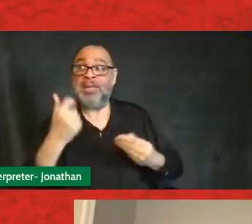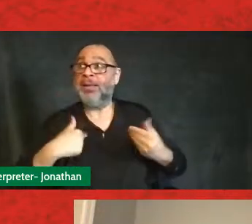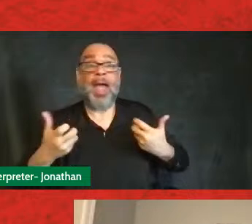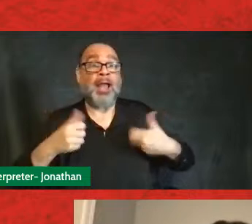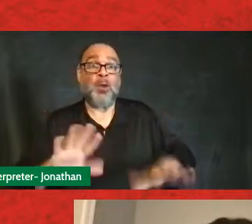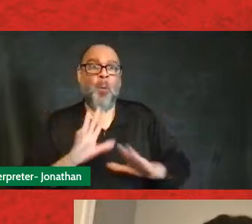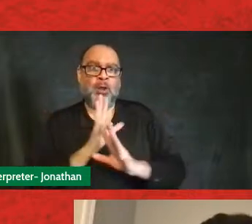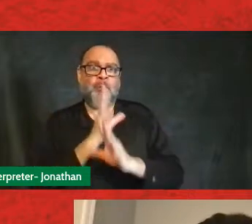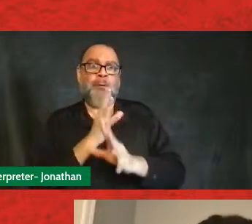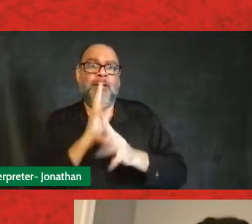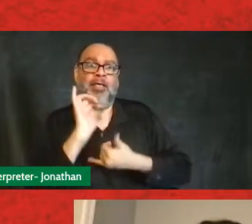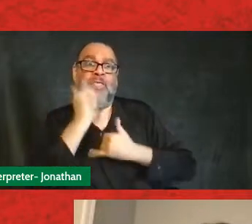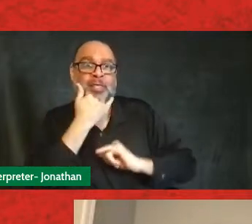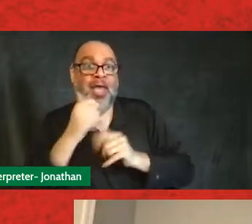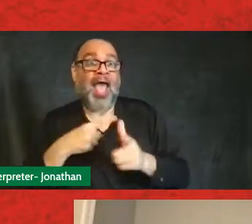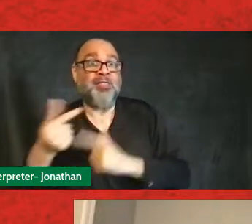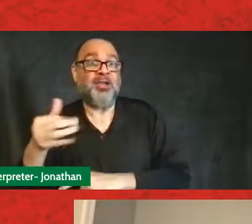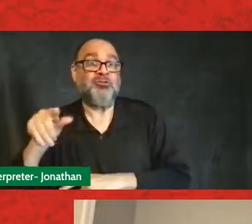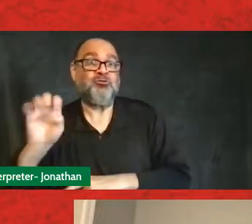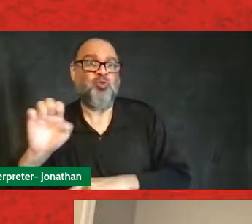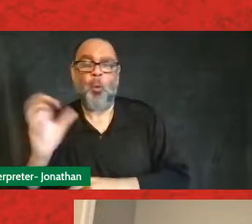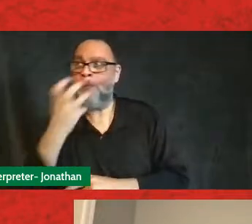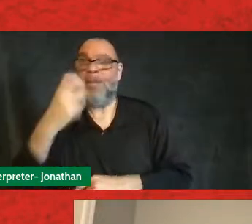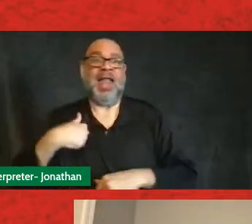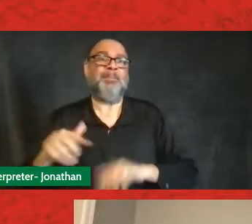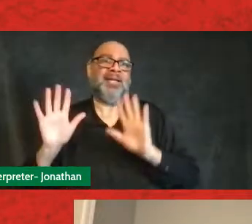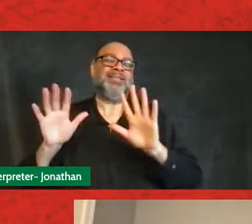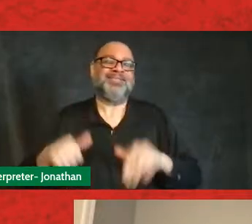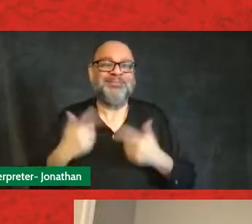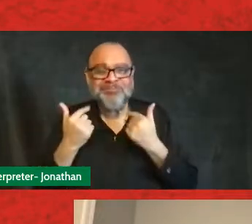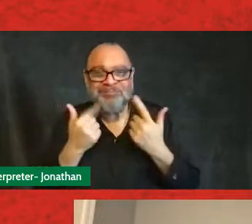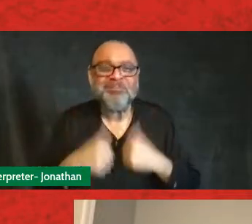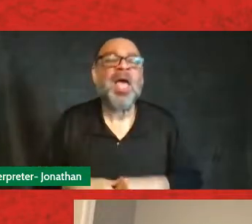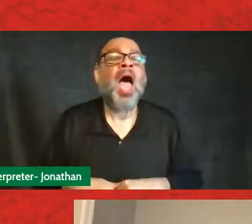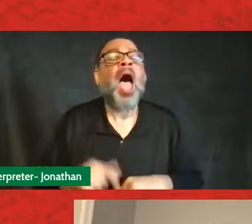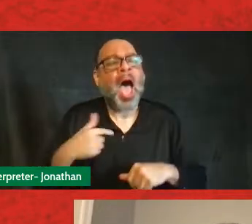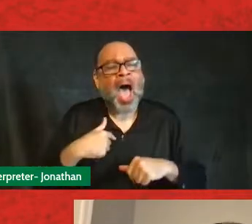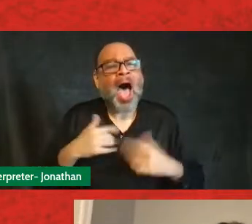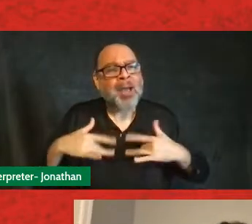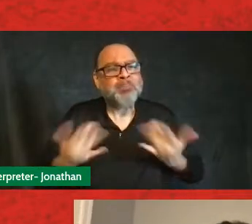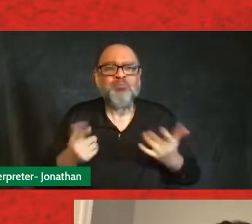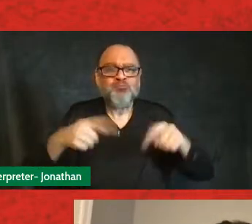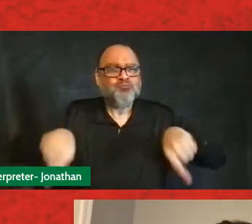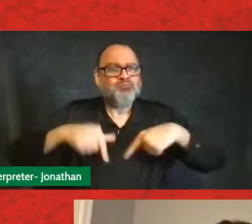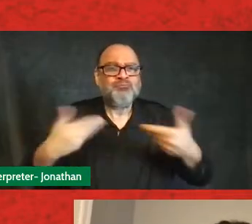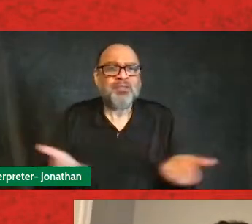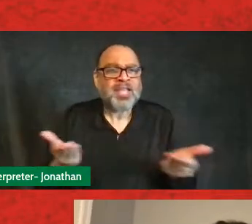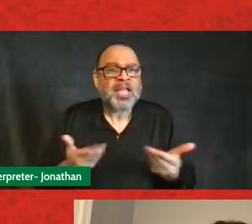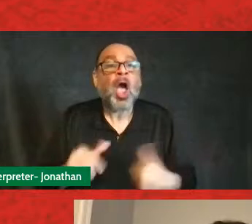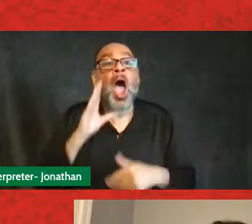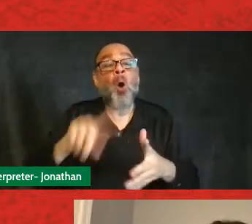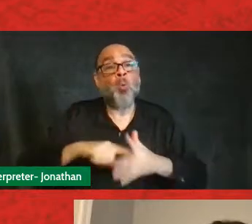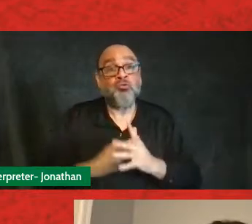at me. Okay, so first of all, welcome panelists. I'm so glad you're here. And I'm going to start